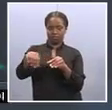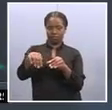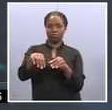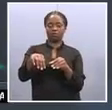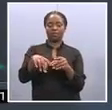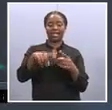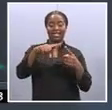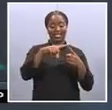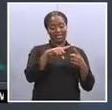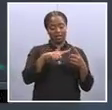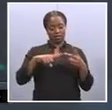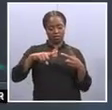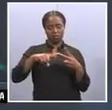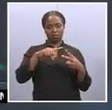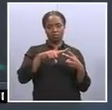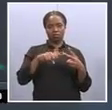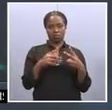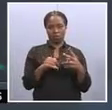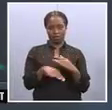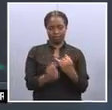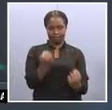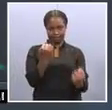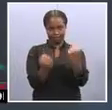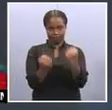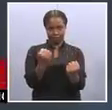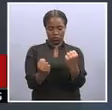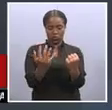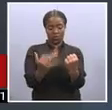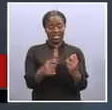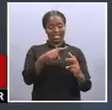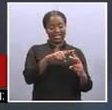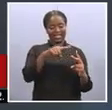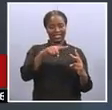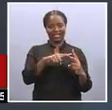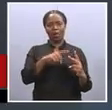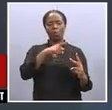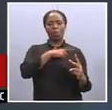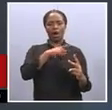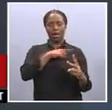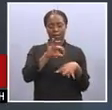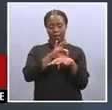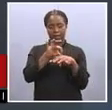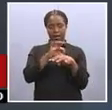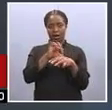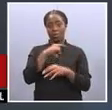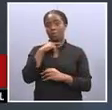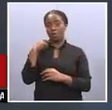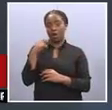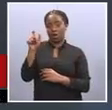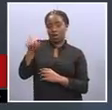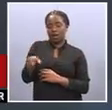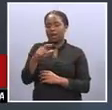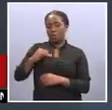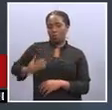other accused appeared in the Escort Magistrates Court earlier. Mbatha and Councillor Mthembeni Majola are accused of plotting to